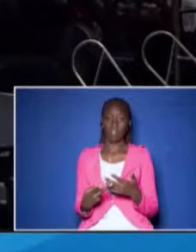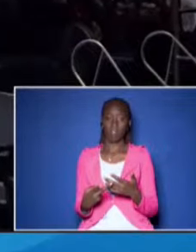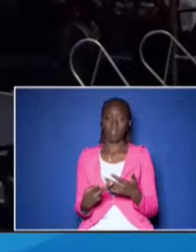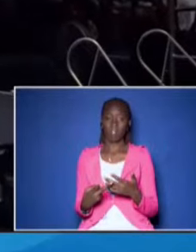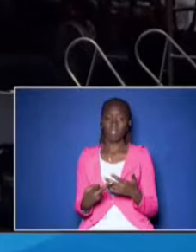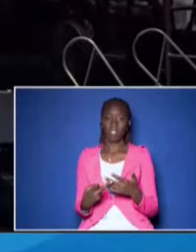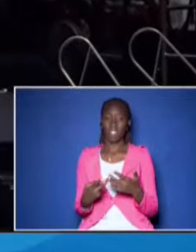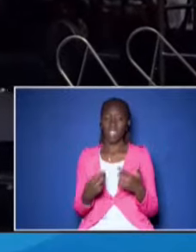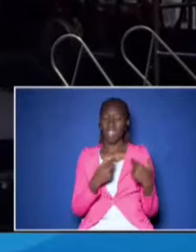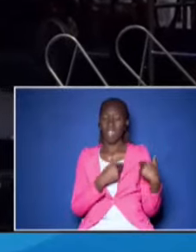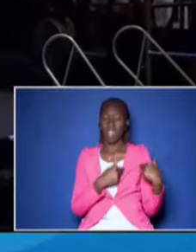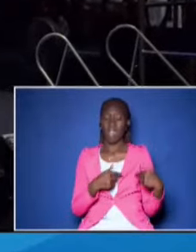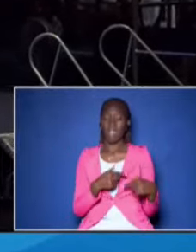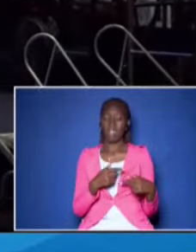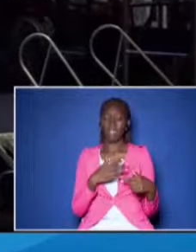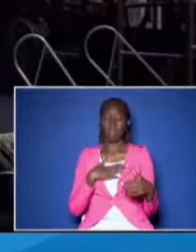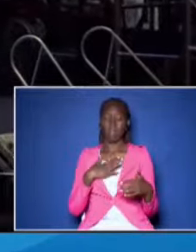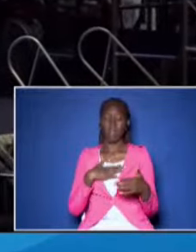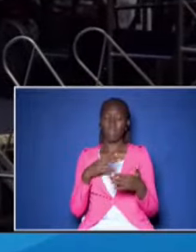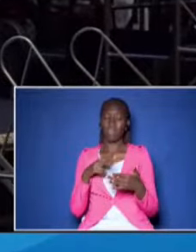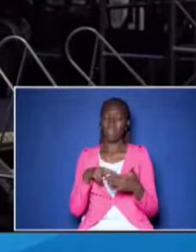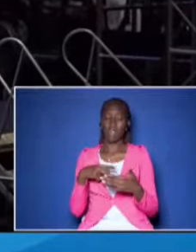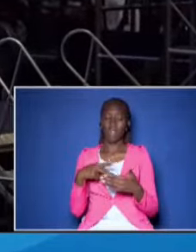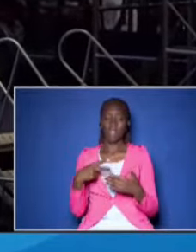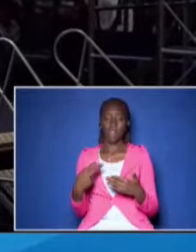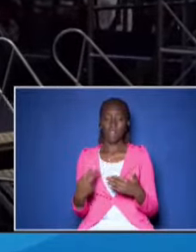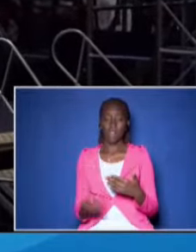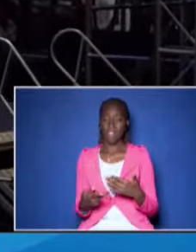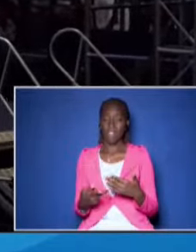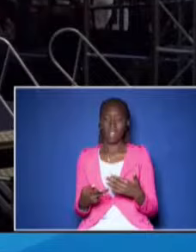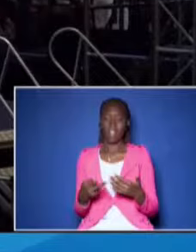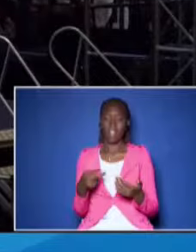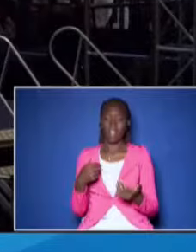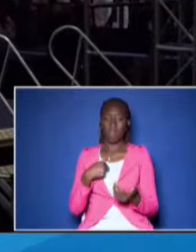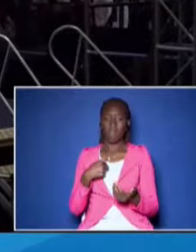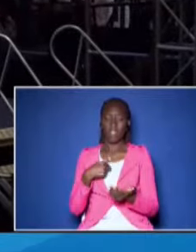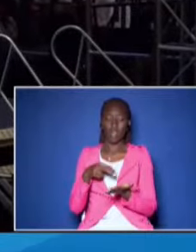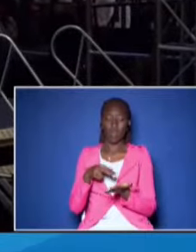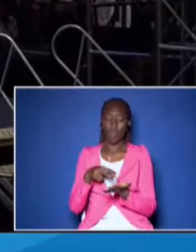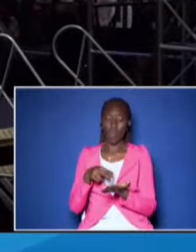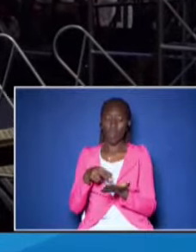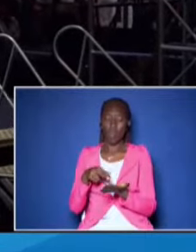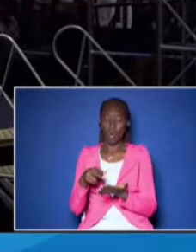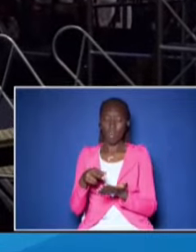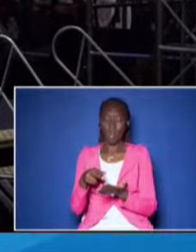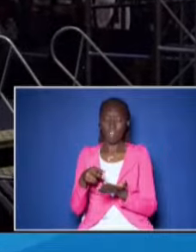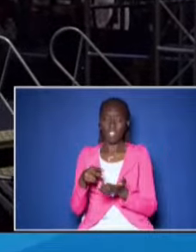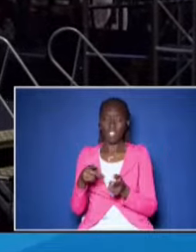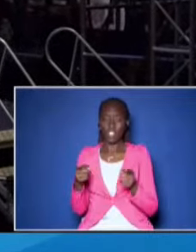heart failure I could not walk from here to that